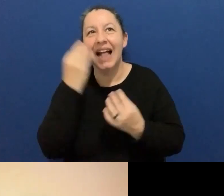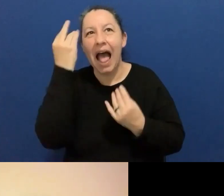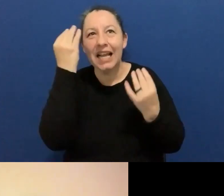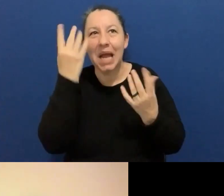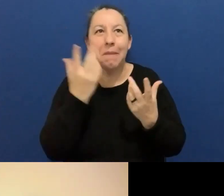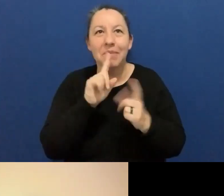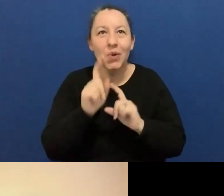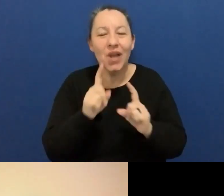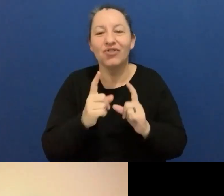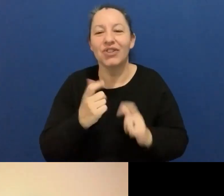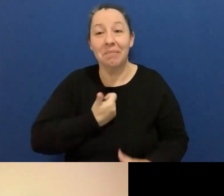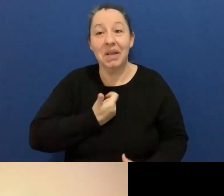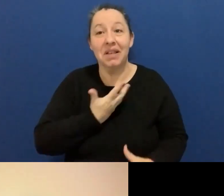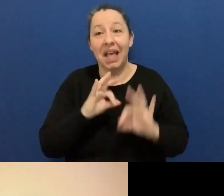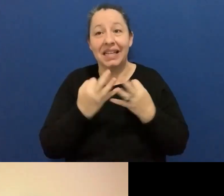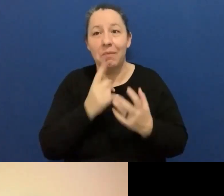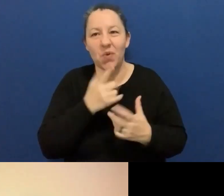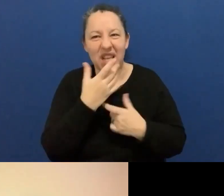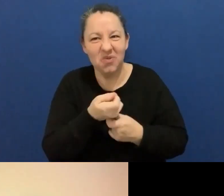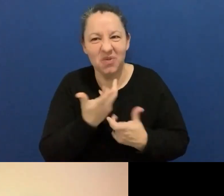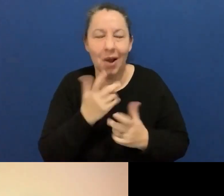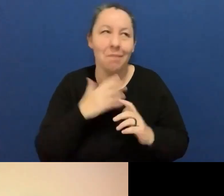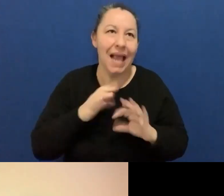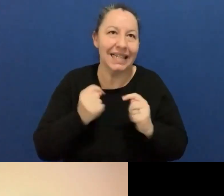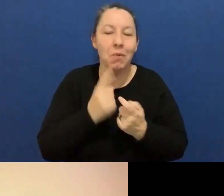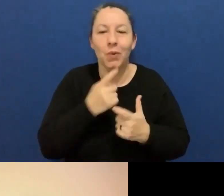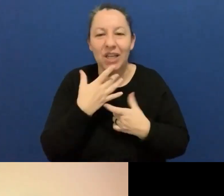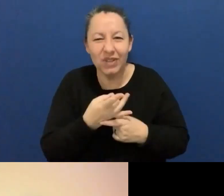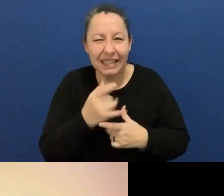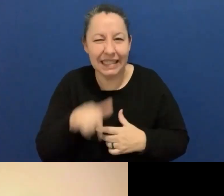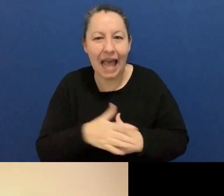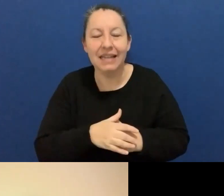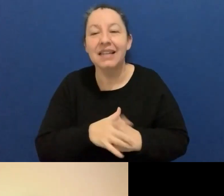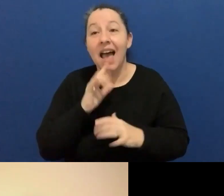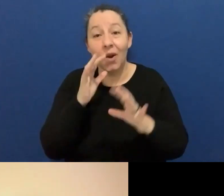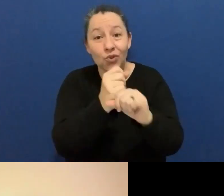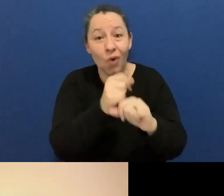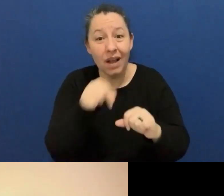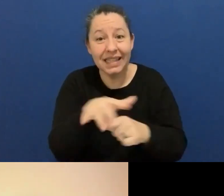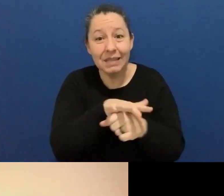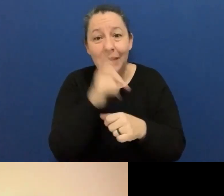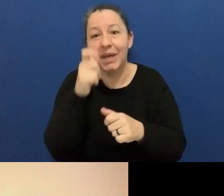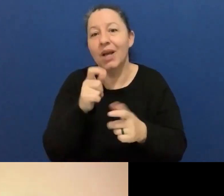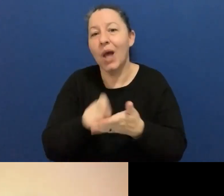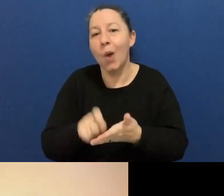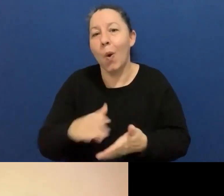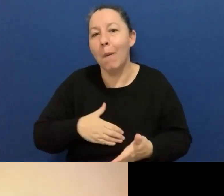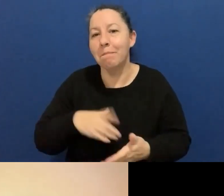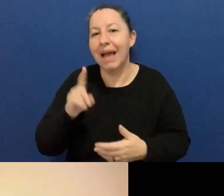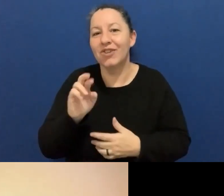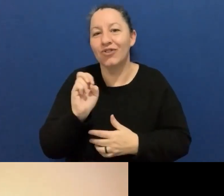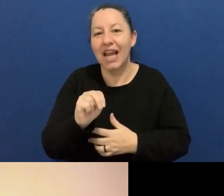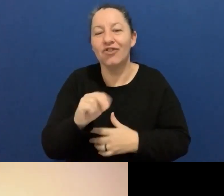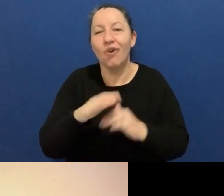team particularly are interested in. I was drawn to this space because I wrote my dissertation on pastoral nomads from the